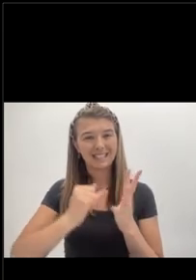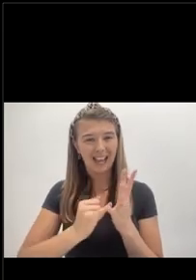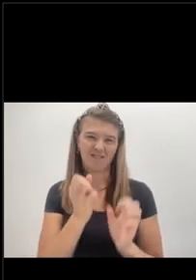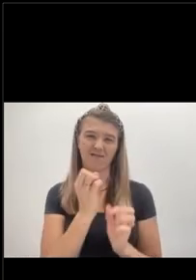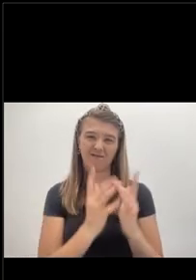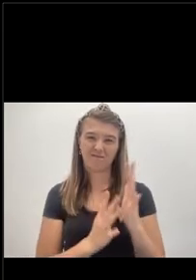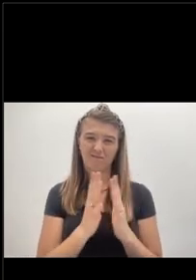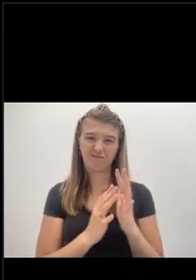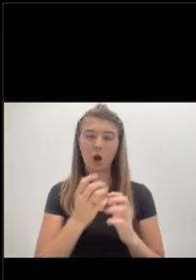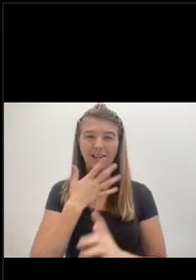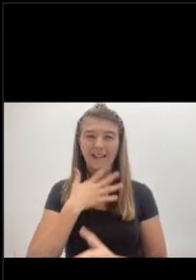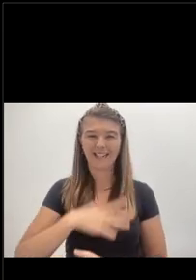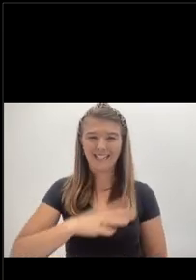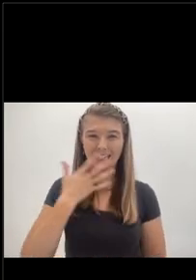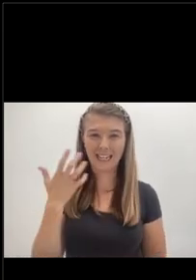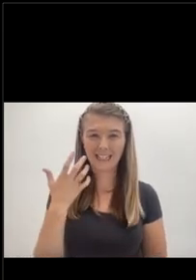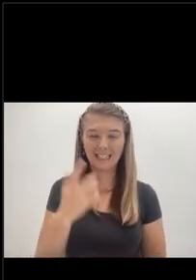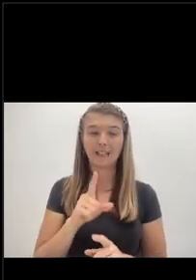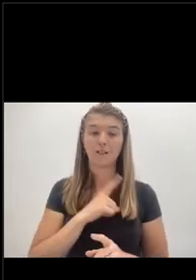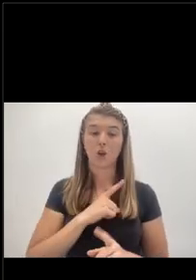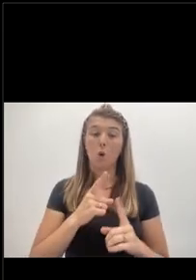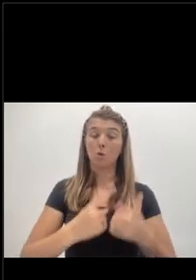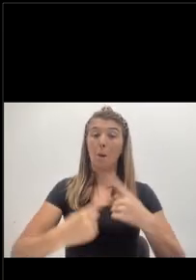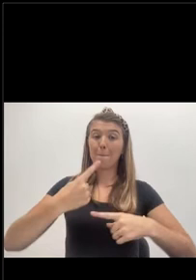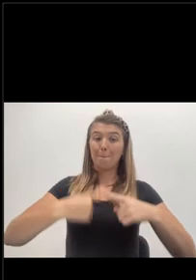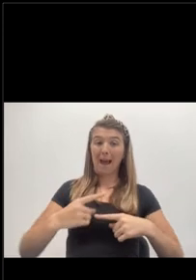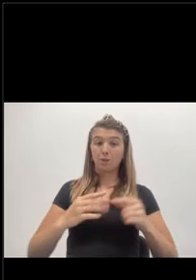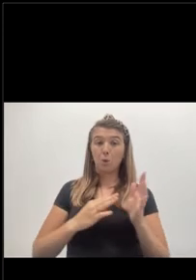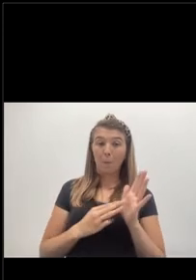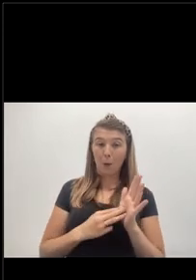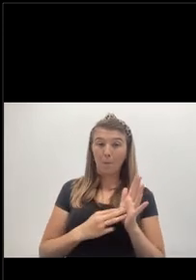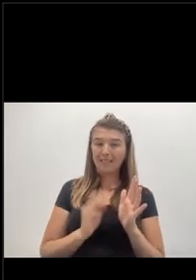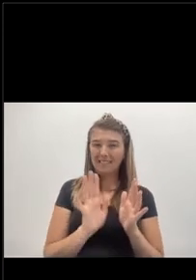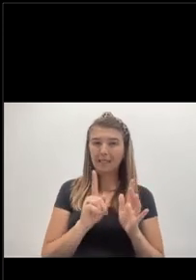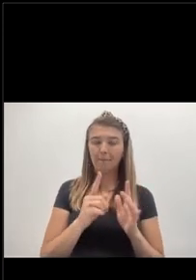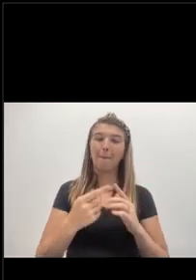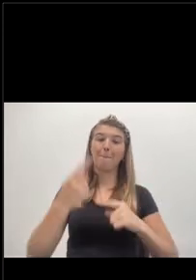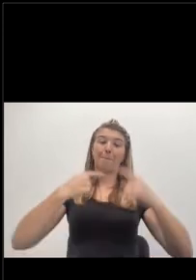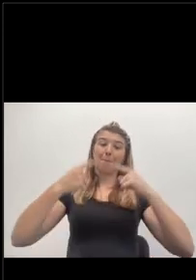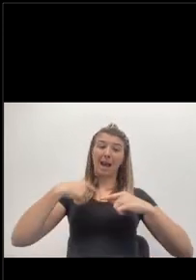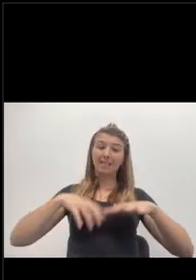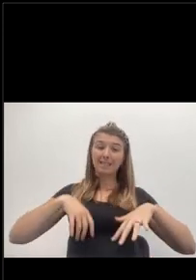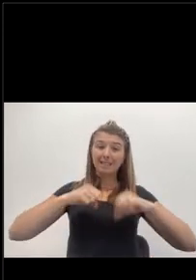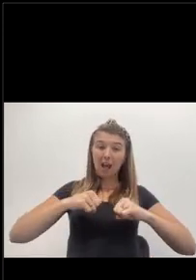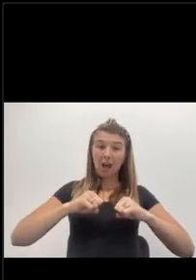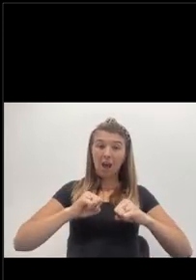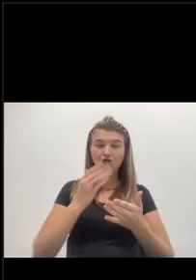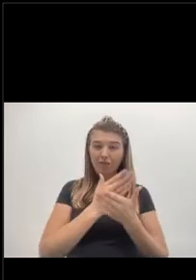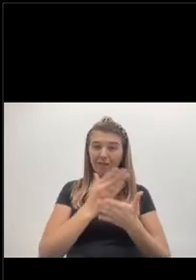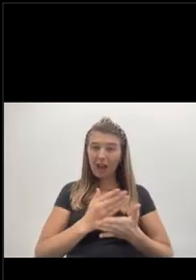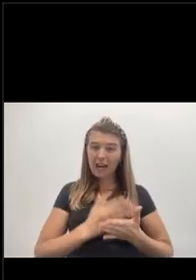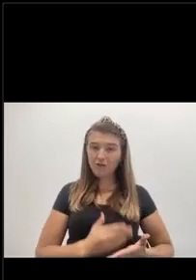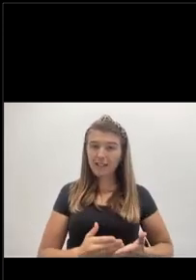go back to the monomers, but typically we go back to the refinery and we start from that point on. So we use it a little bit similarly